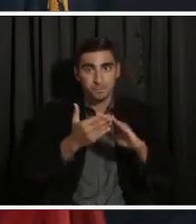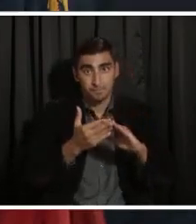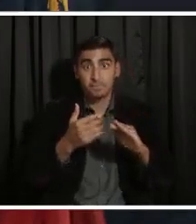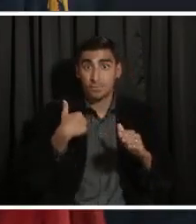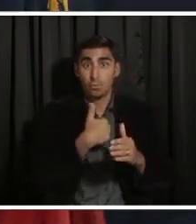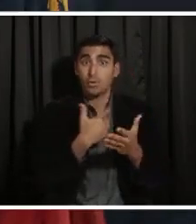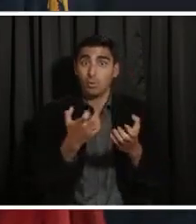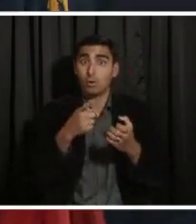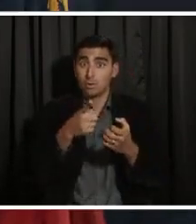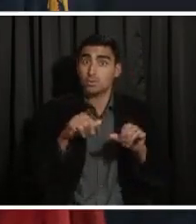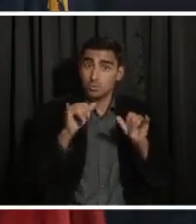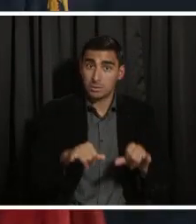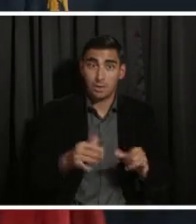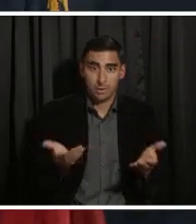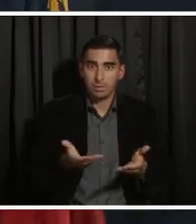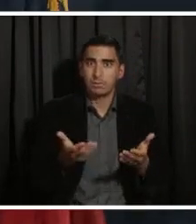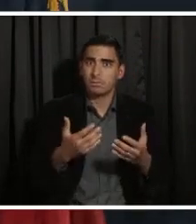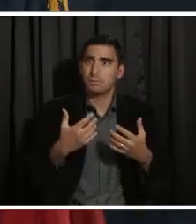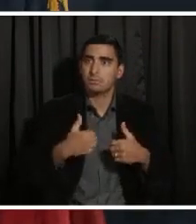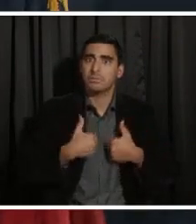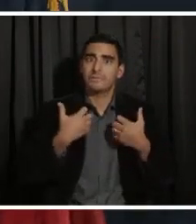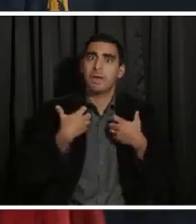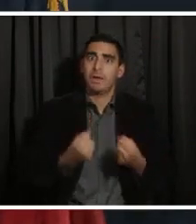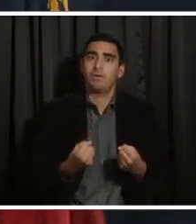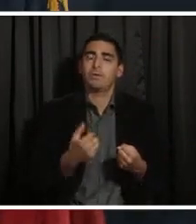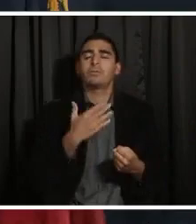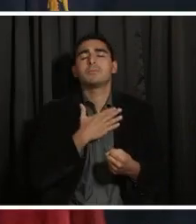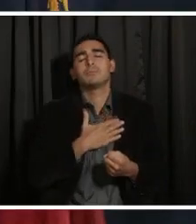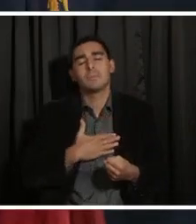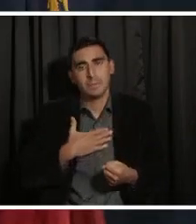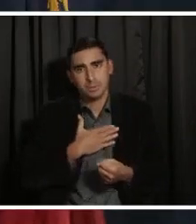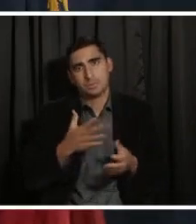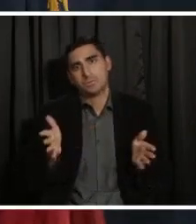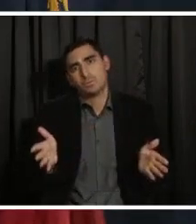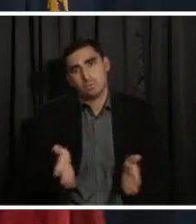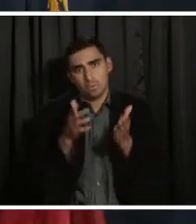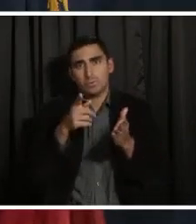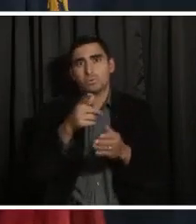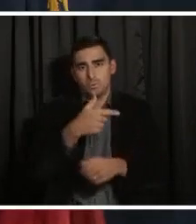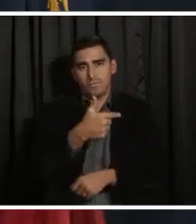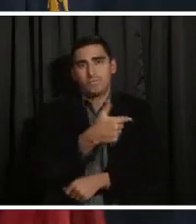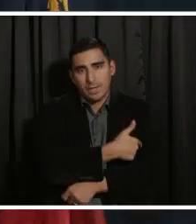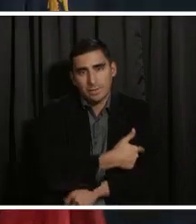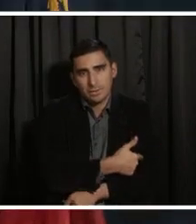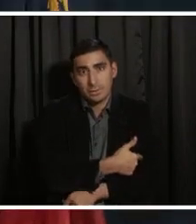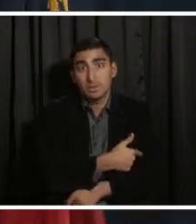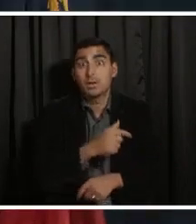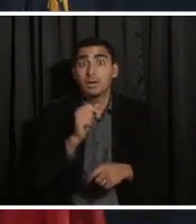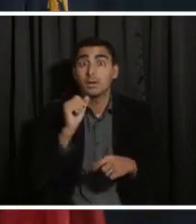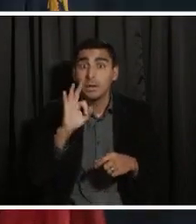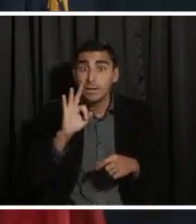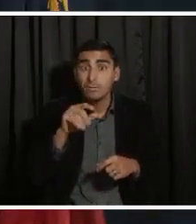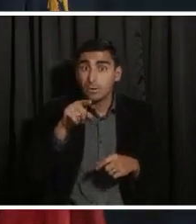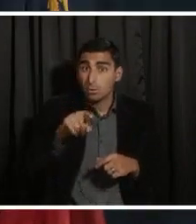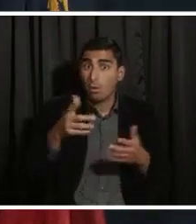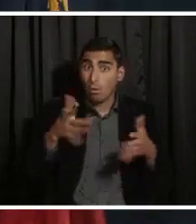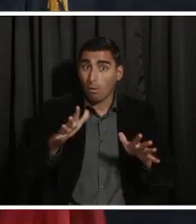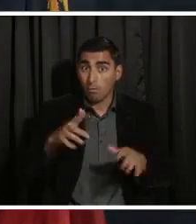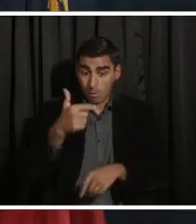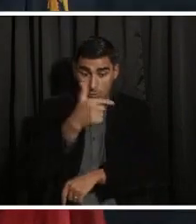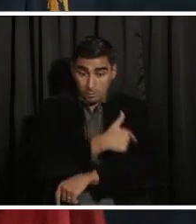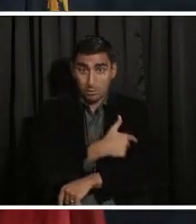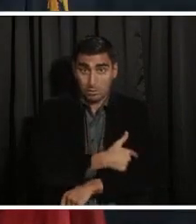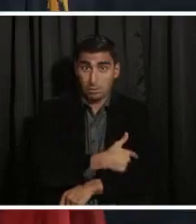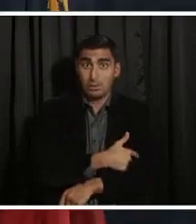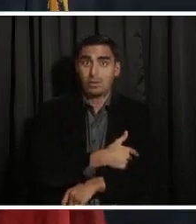here. We want you to be healthy. Please get vaccinated. And if you've gotten the 2 doses of Pfizer, get that booster